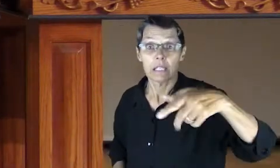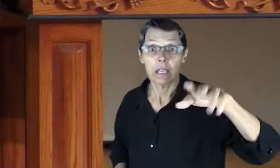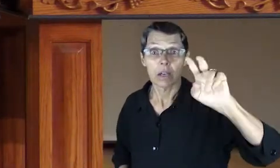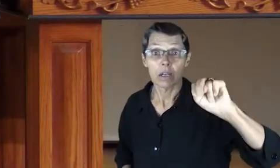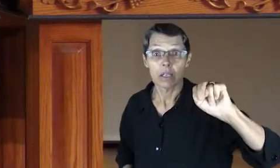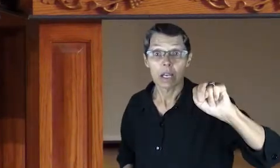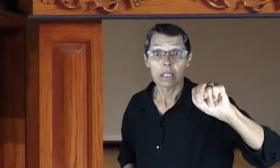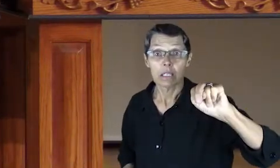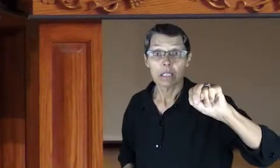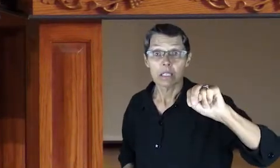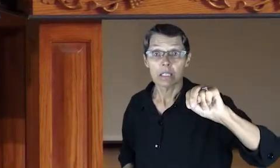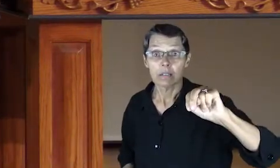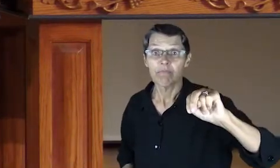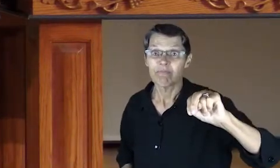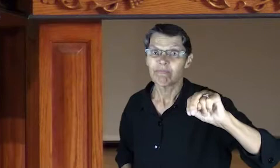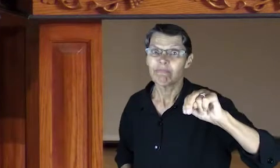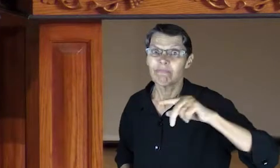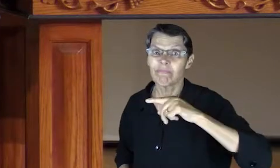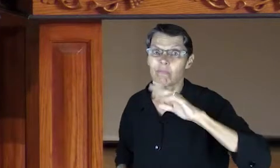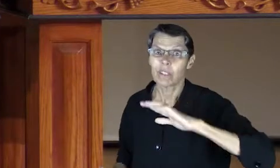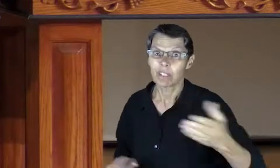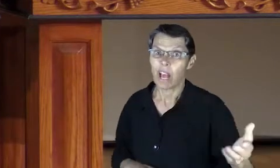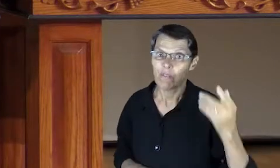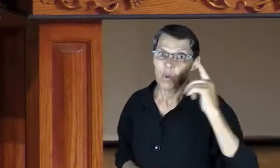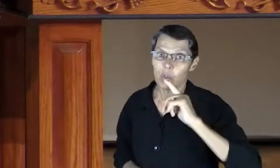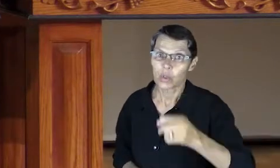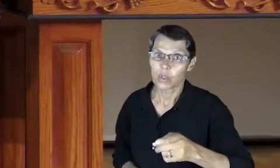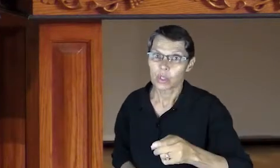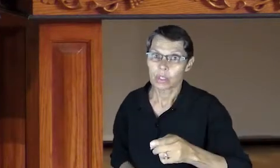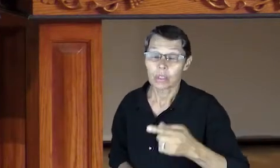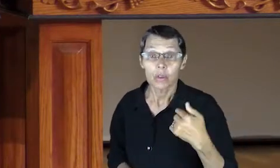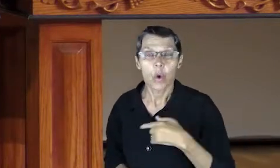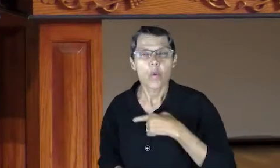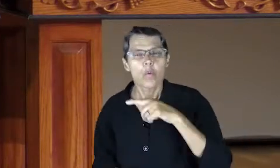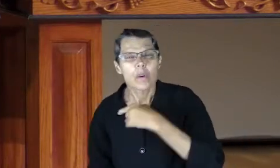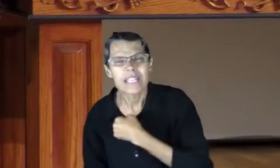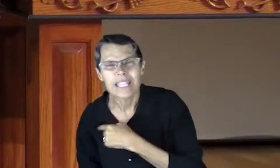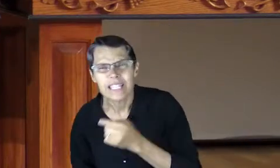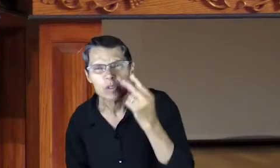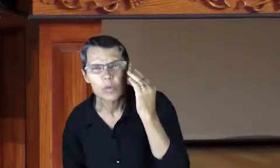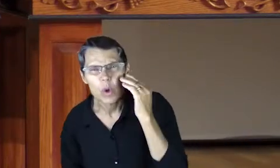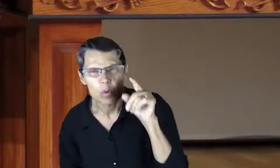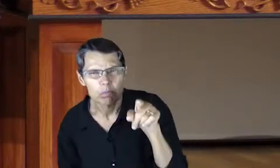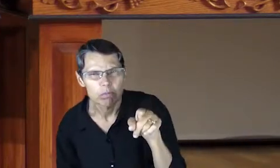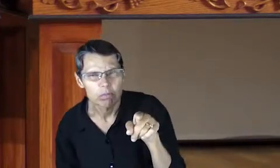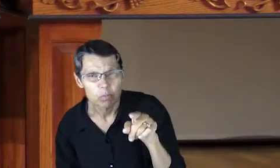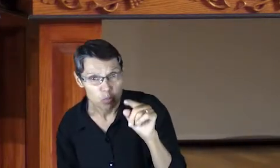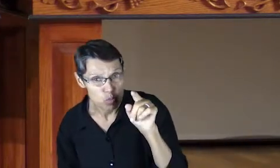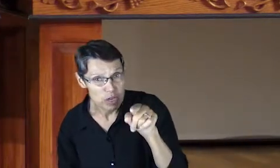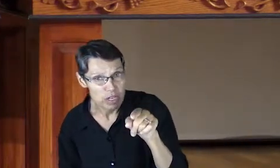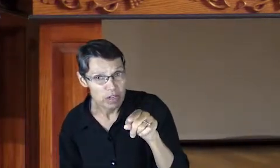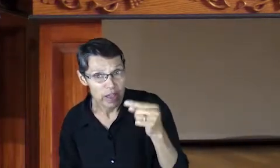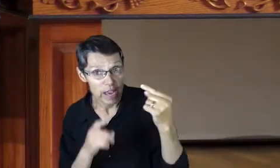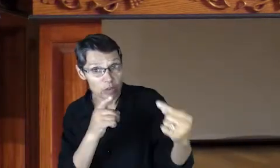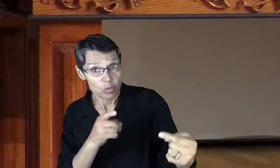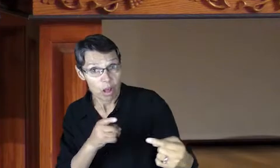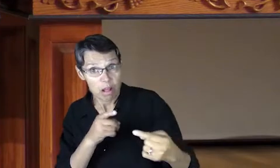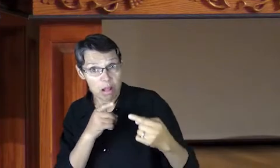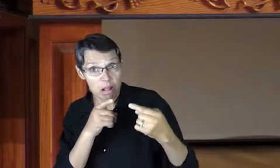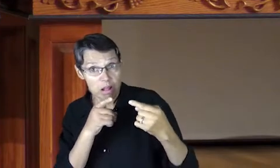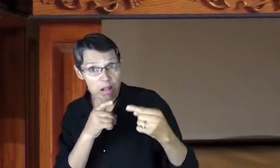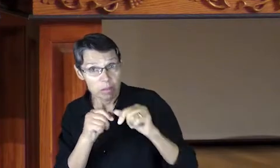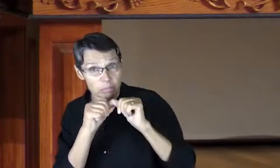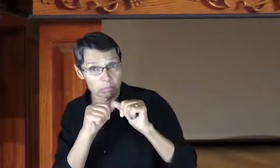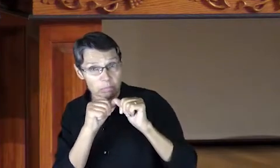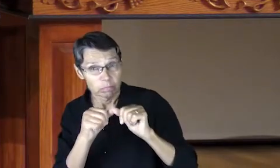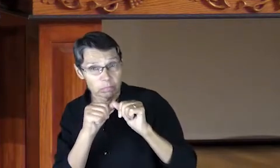gun, they're as good as dead. So we need to know, will they keep struggling in